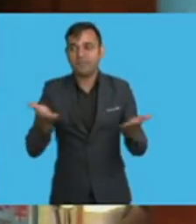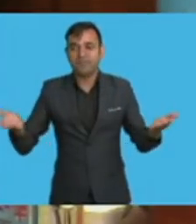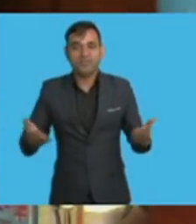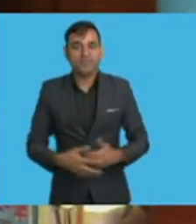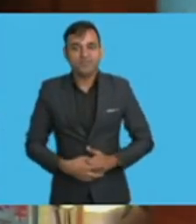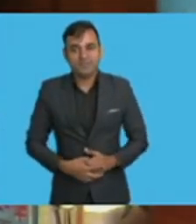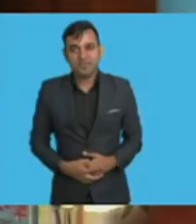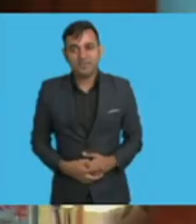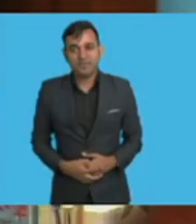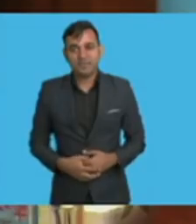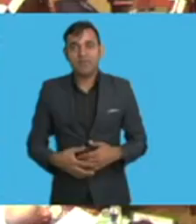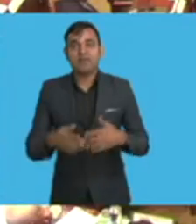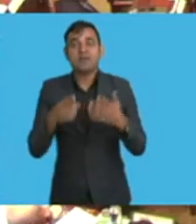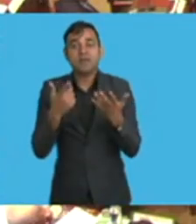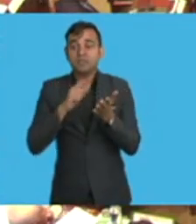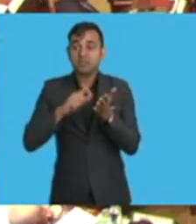Secretary General.